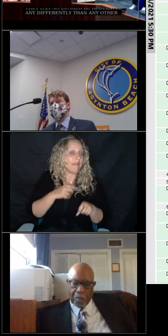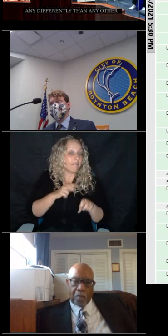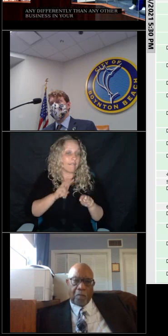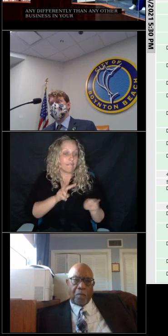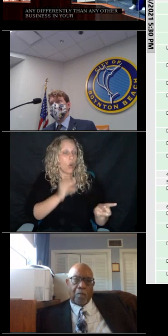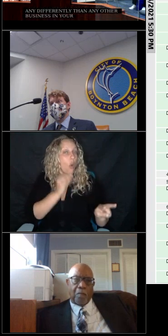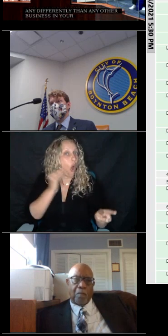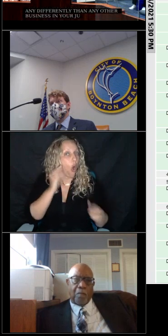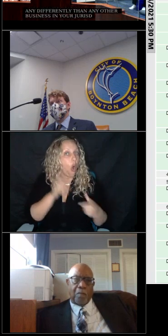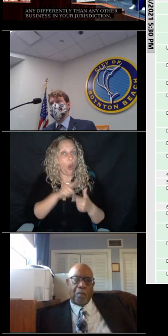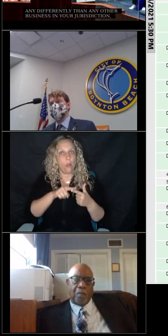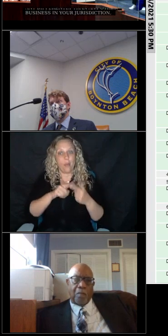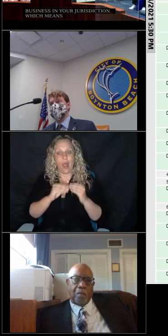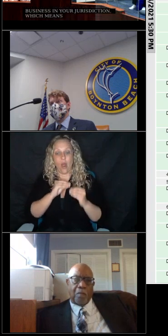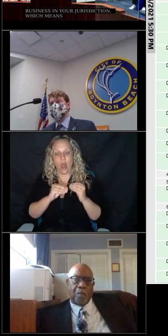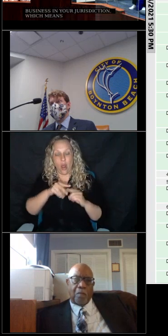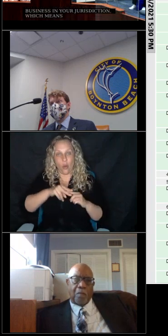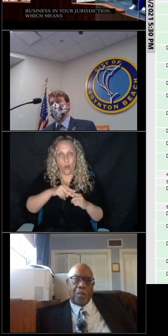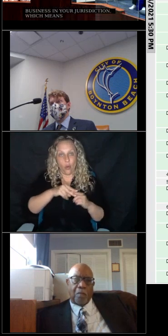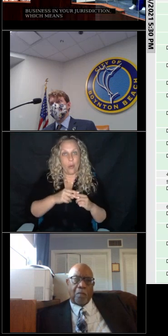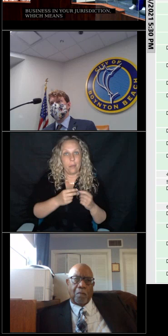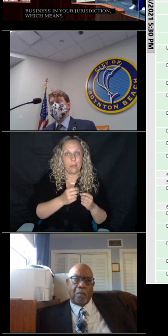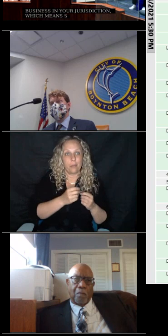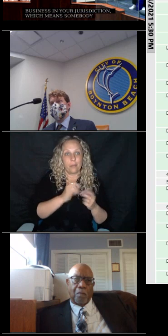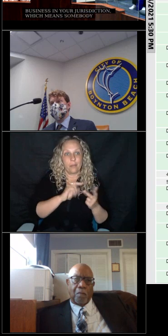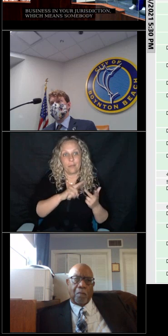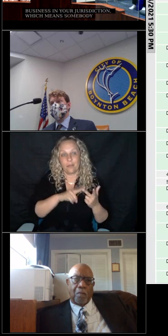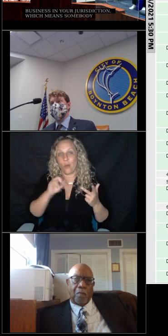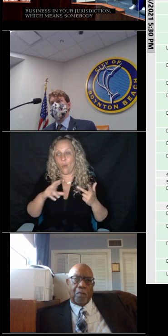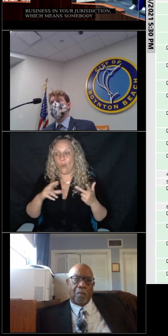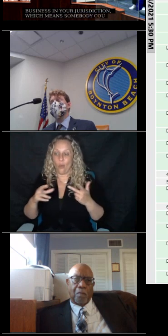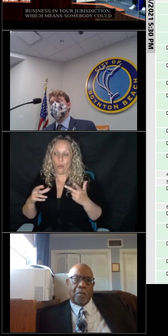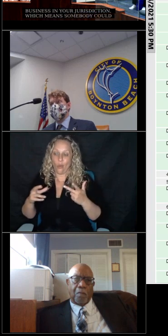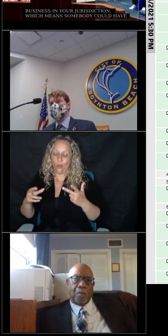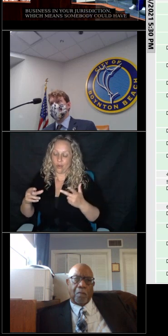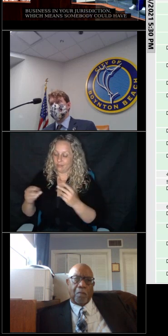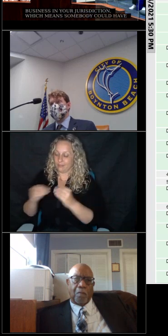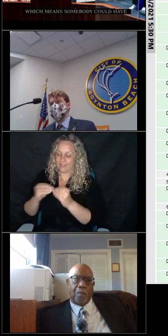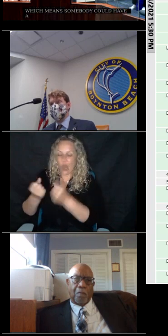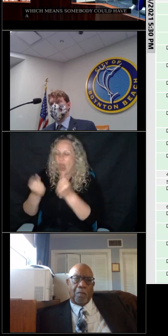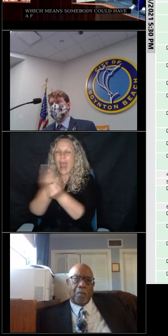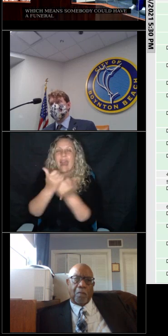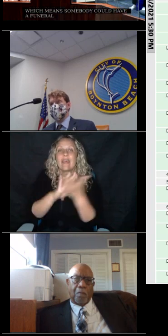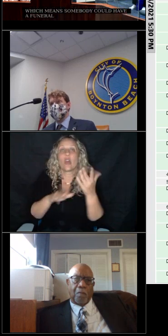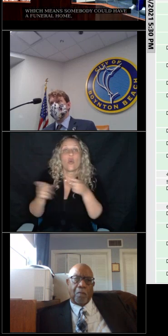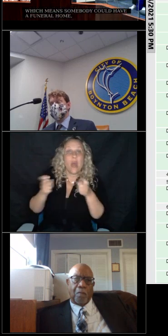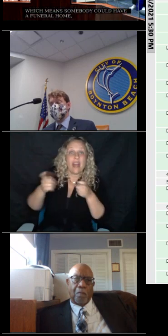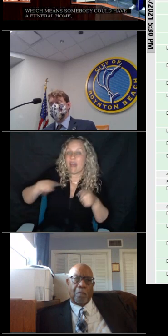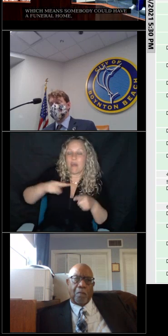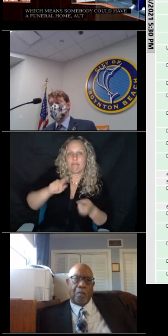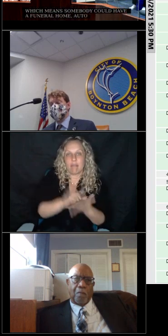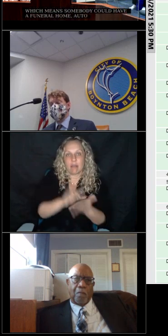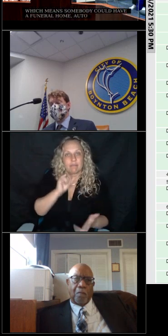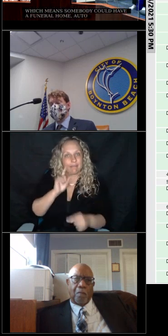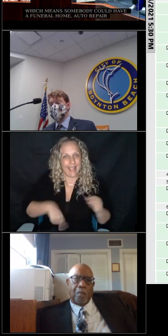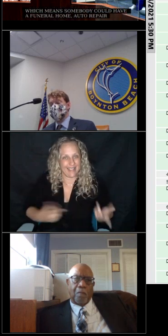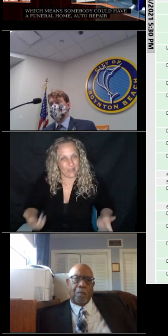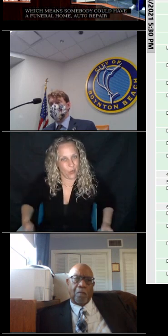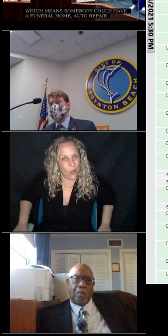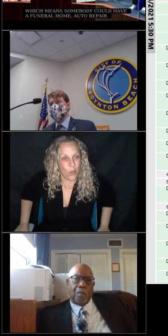an auto repair shop, a stereo installation in their garage, and you can't even regulate their hours.